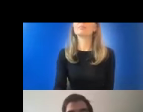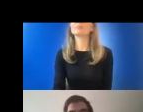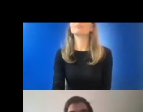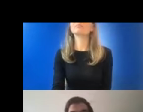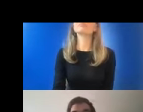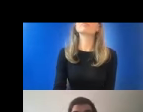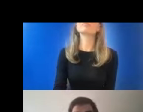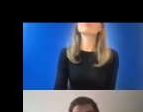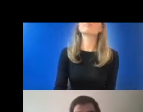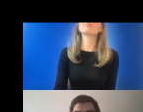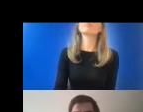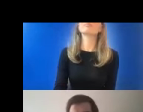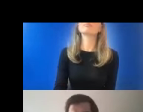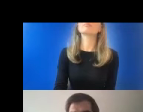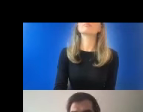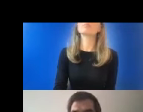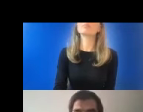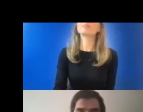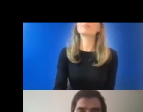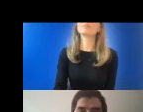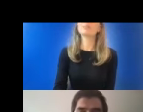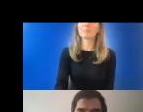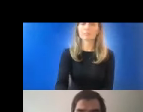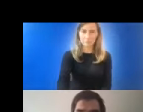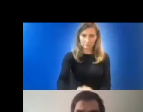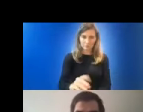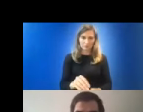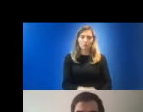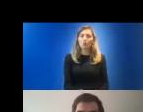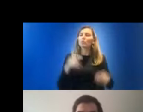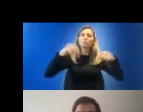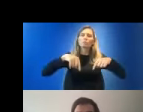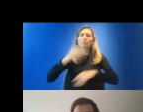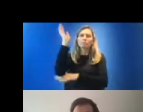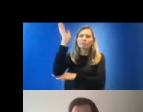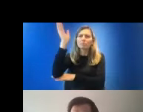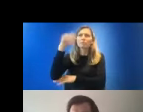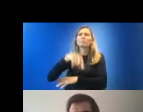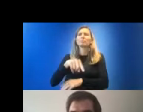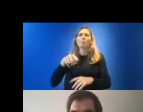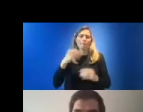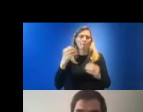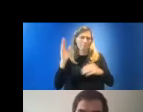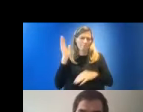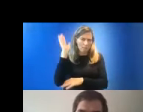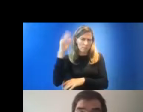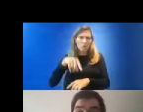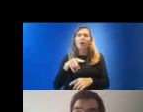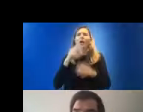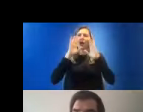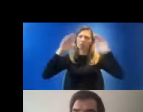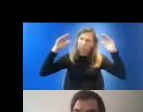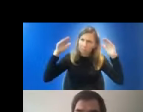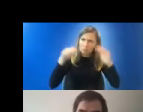briefly, of course, the Committee on the Rights of Persons with Disabilities, the role of